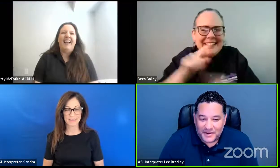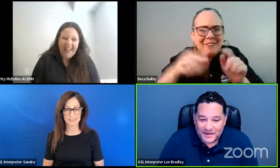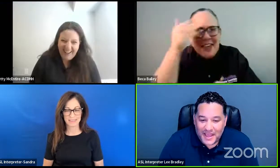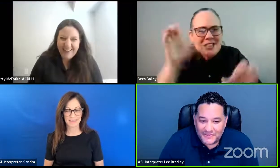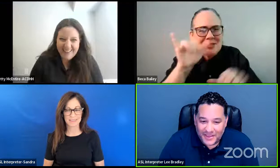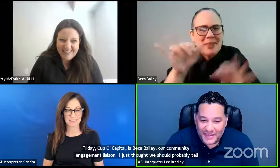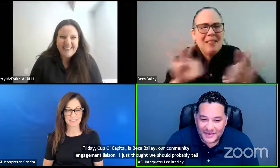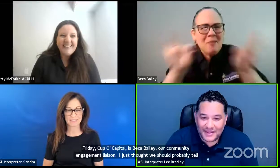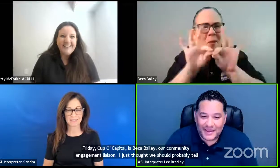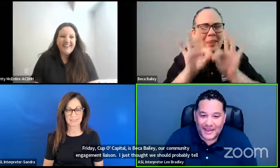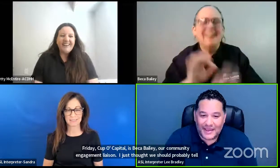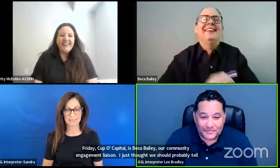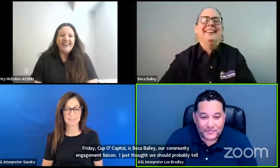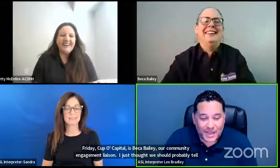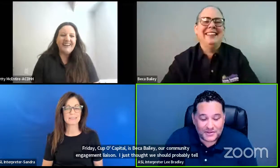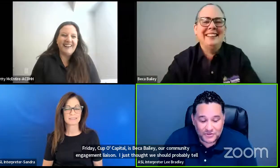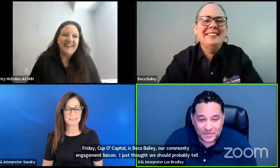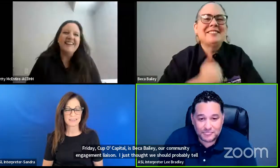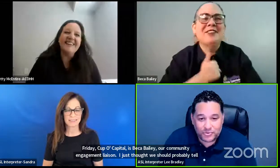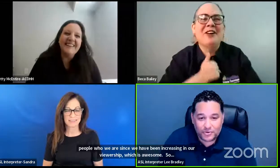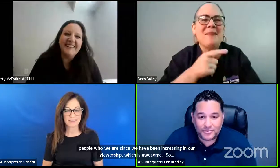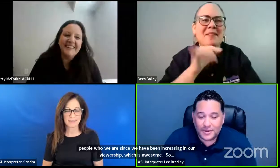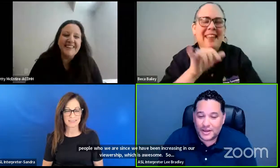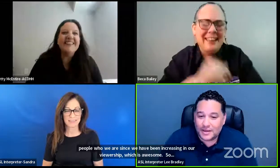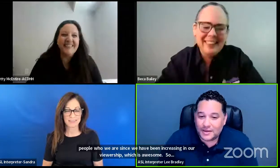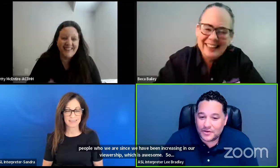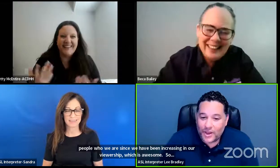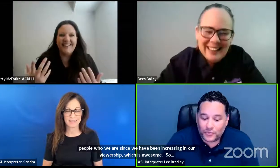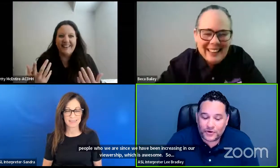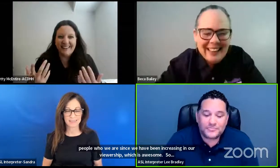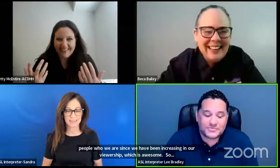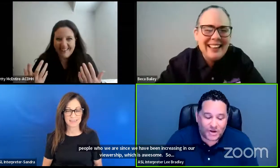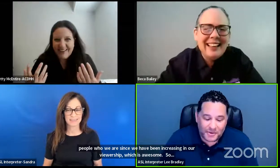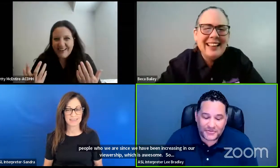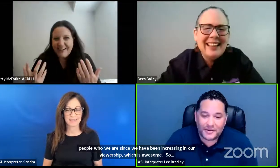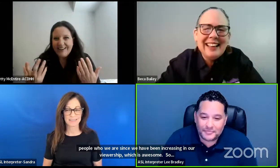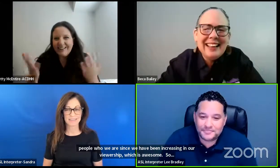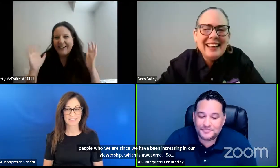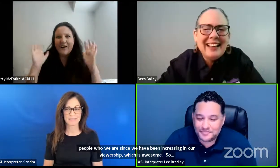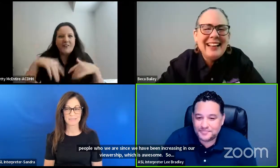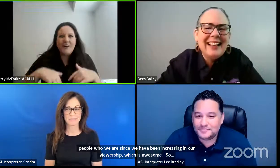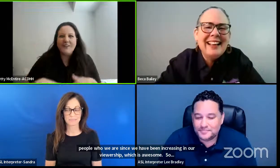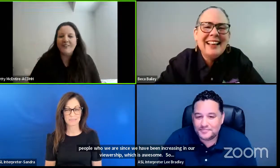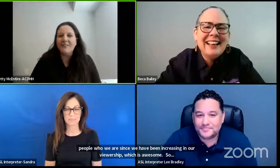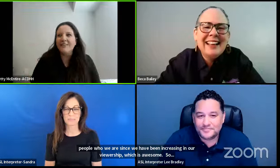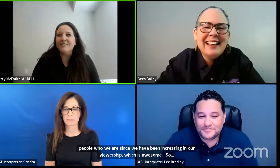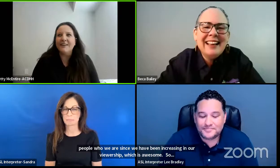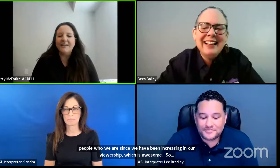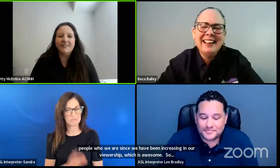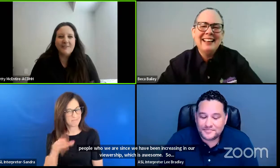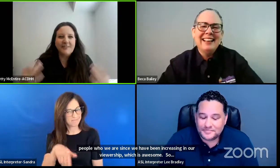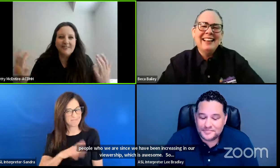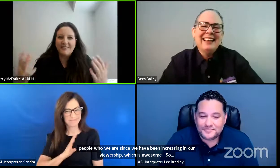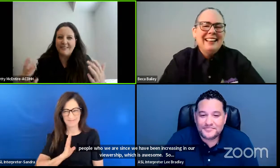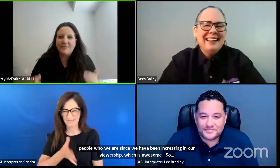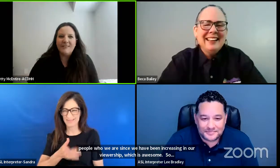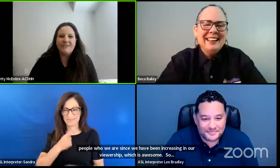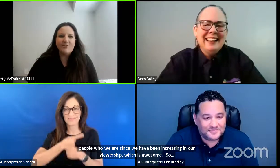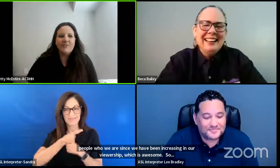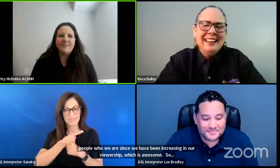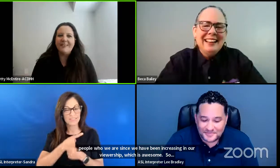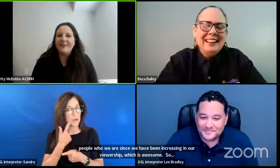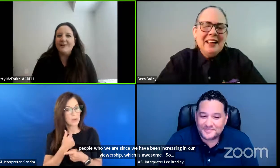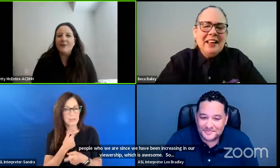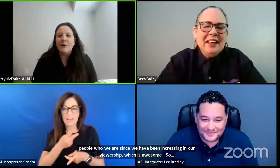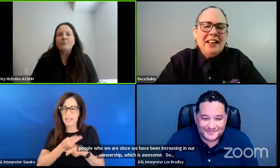Yes, ready to dive in. Forgot to do the important groundwork. Sorry about that. oh no, it's all good, right? Because we just keep